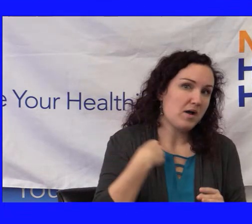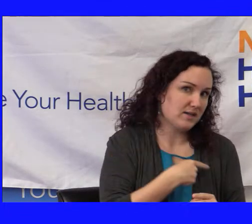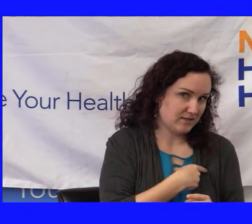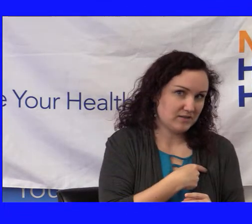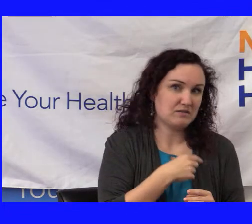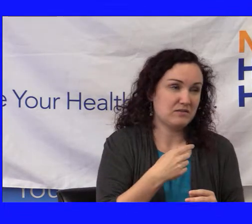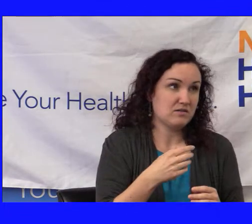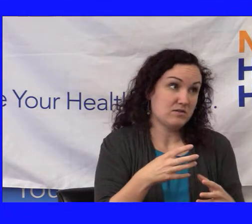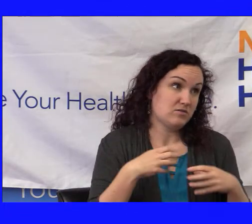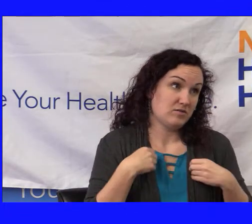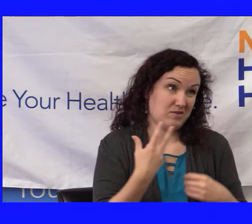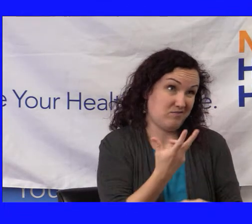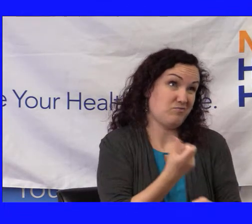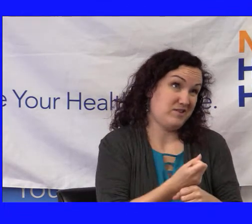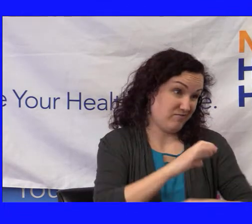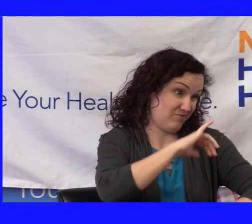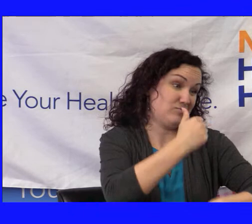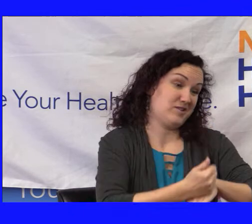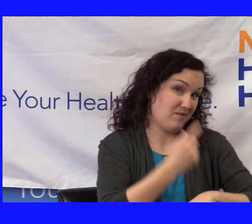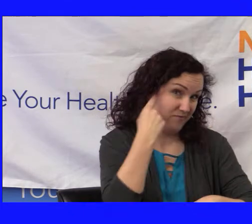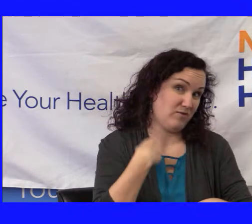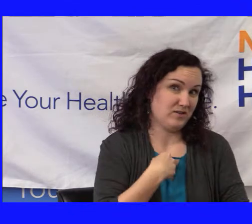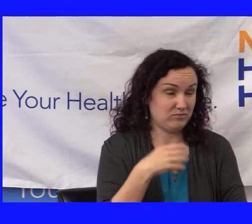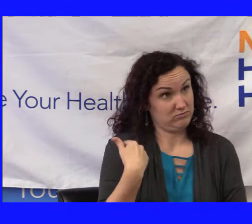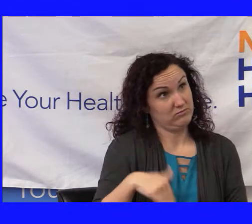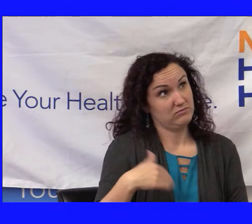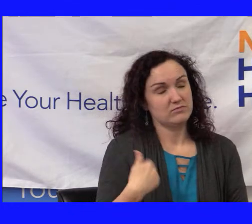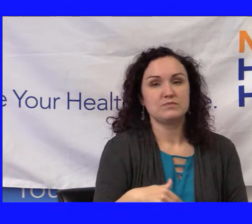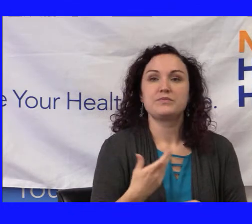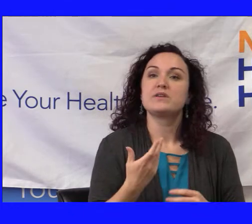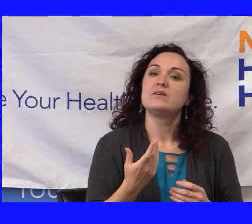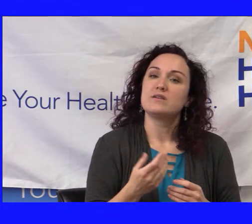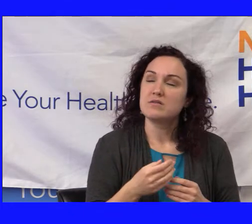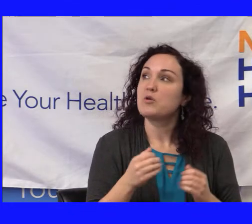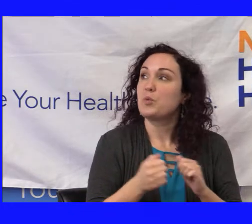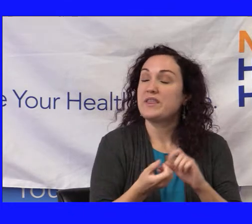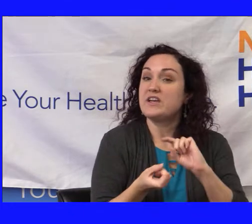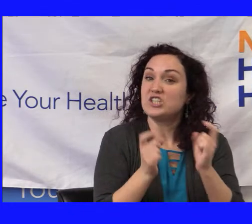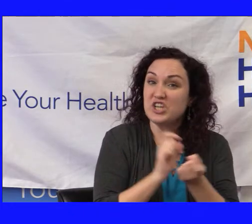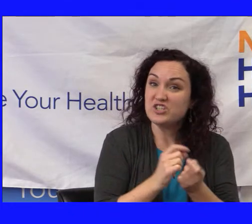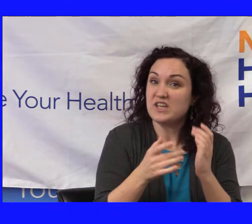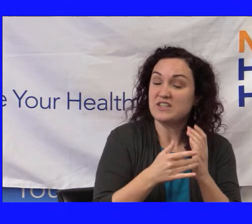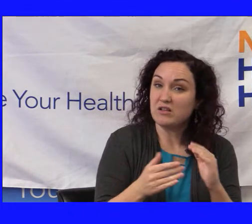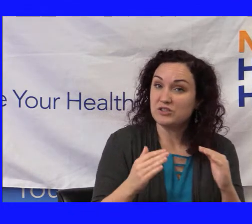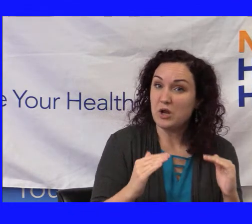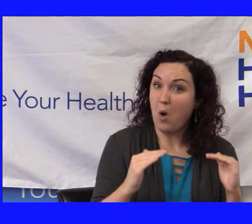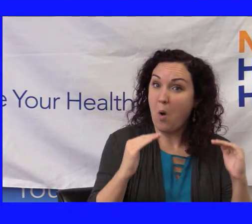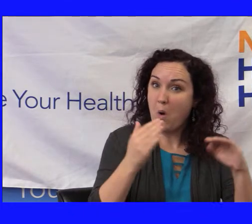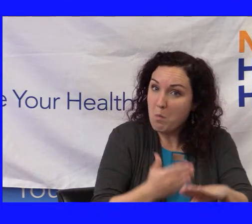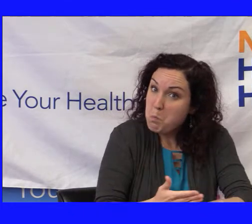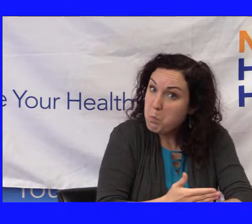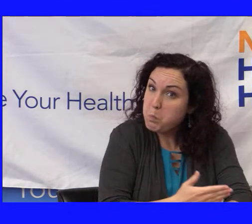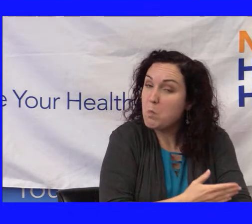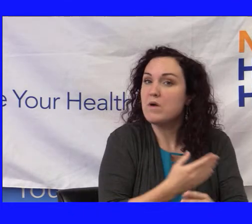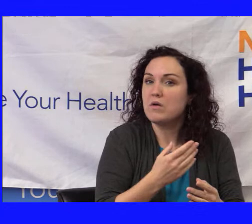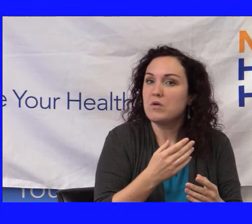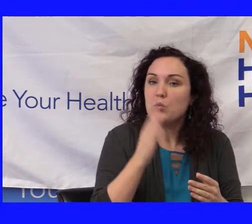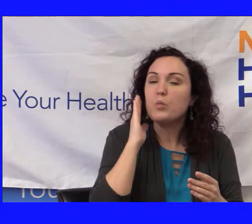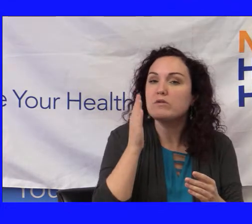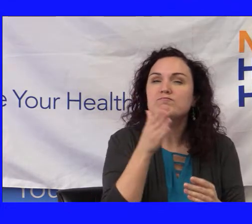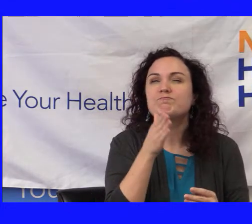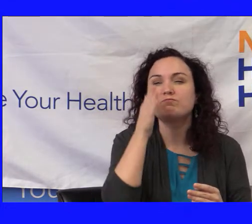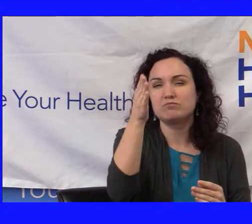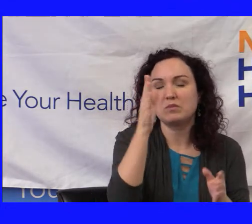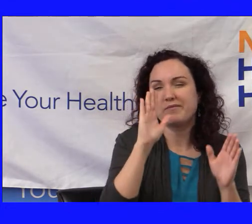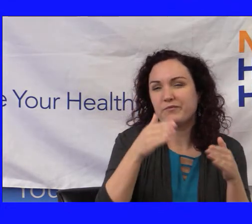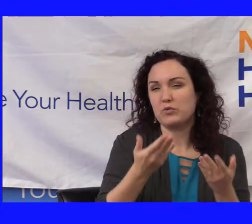3 years to get this in place. But as the EHR changes and as technology improves, we're certainly going to be looking at that as well.